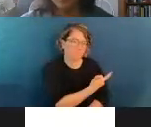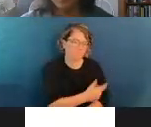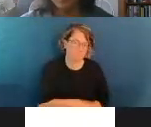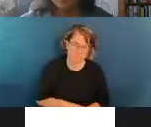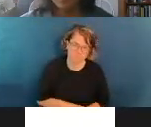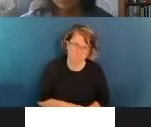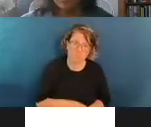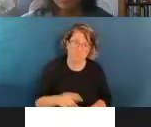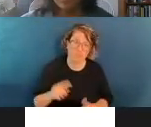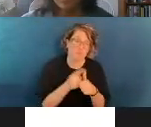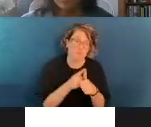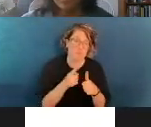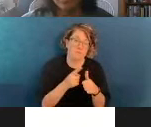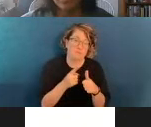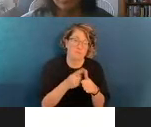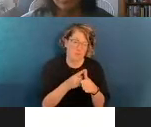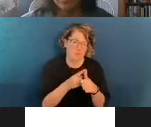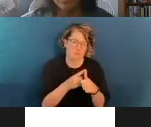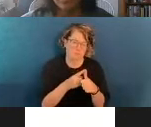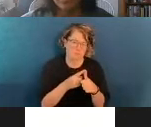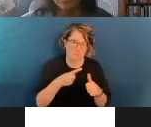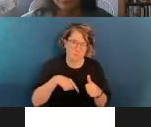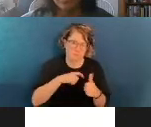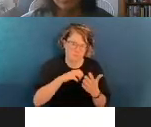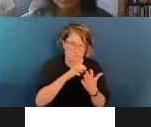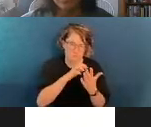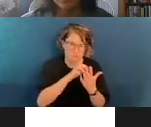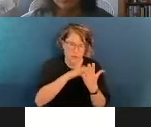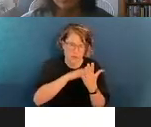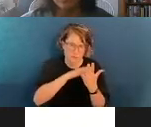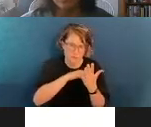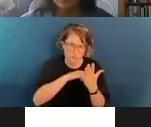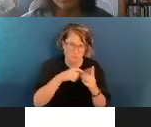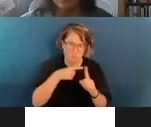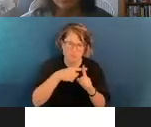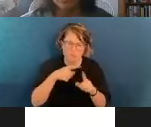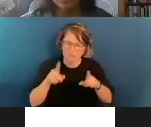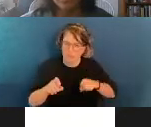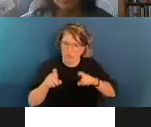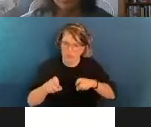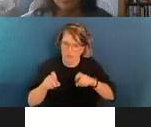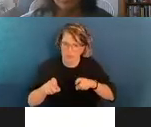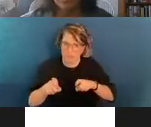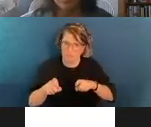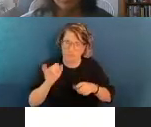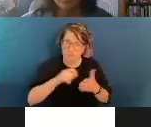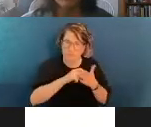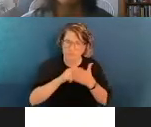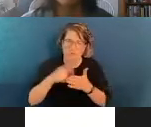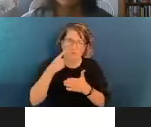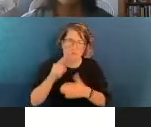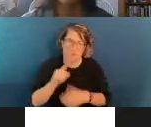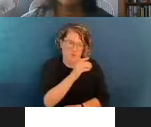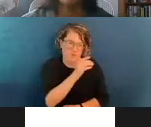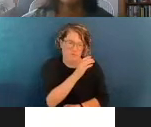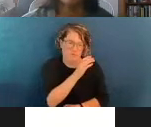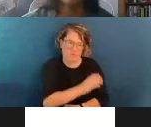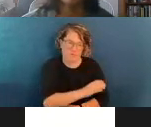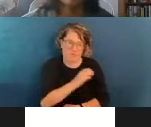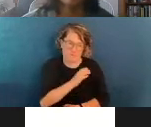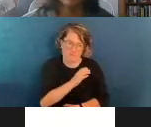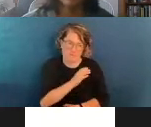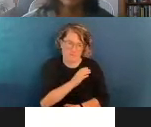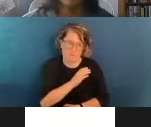just completed drafts on and are piloting now was written or targeted towards clinical staff. But we do